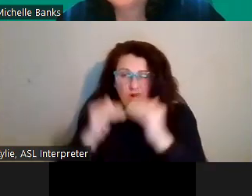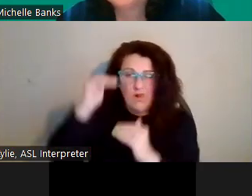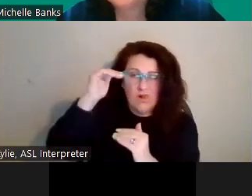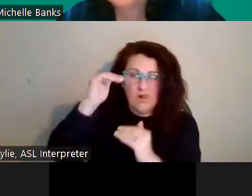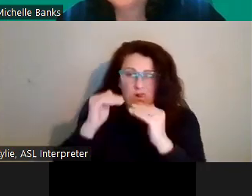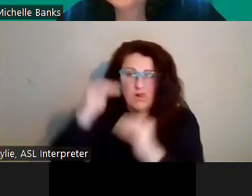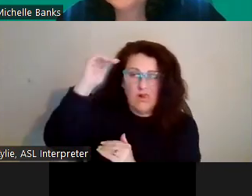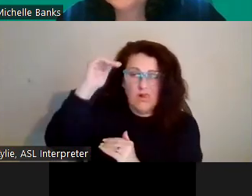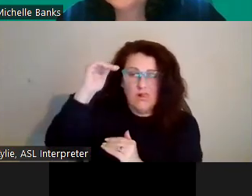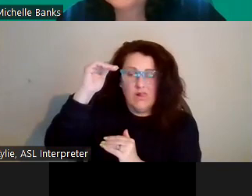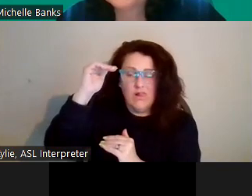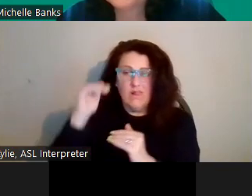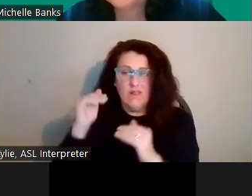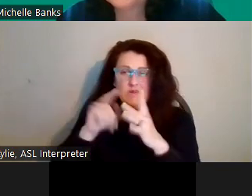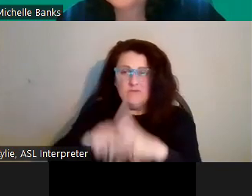initiate